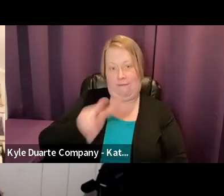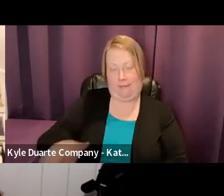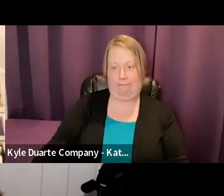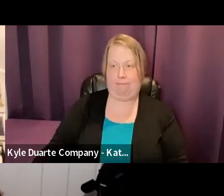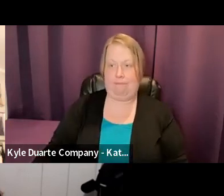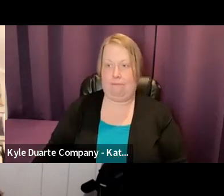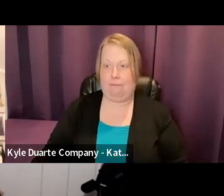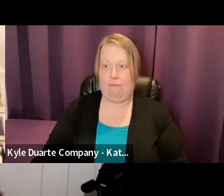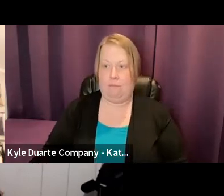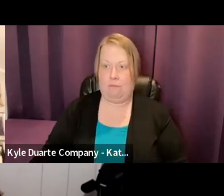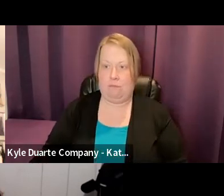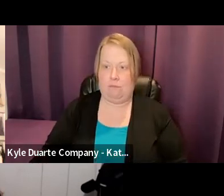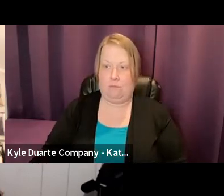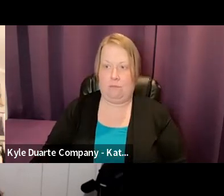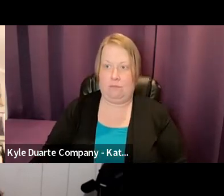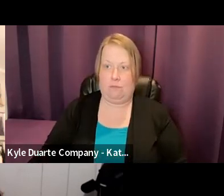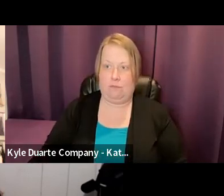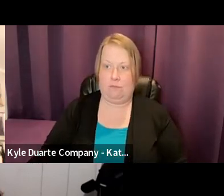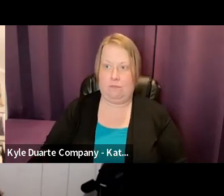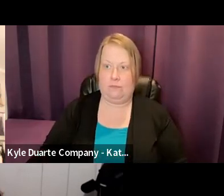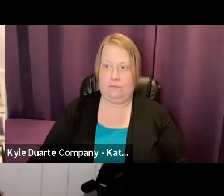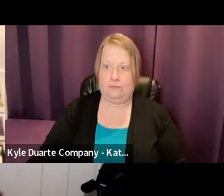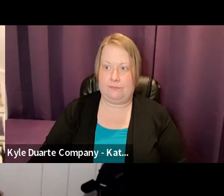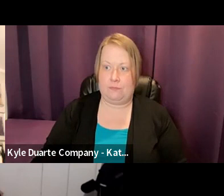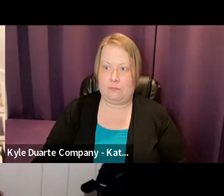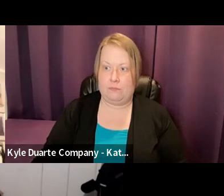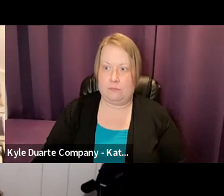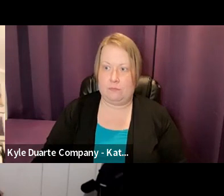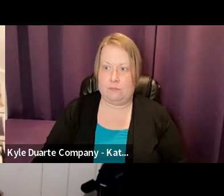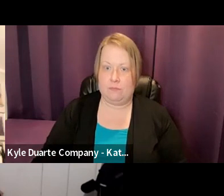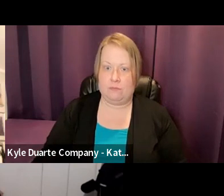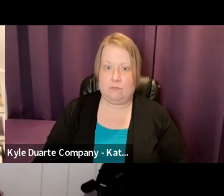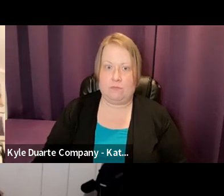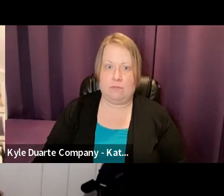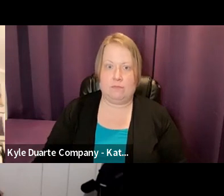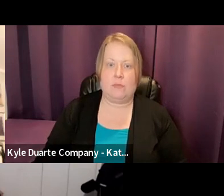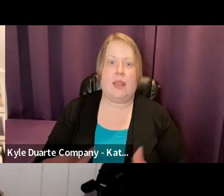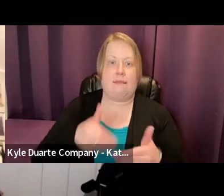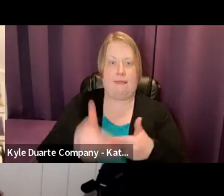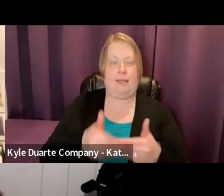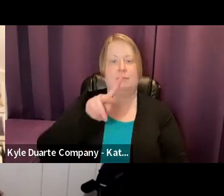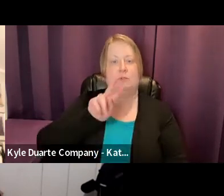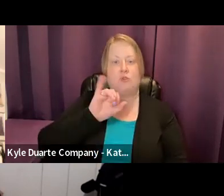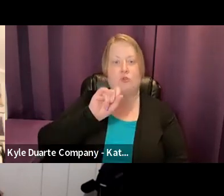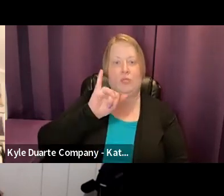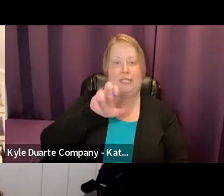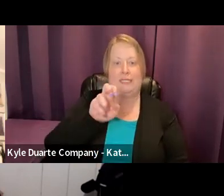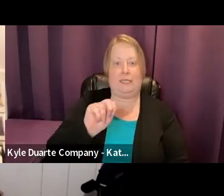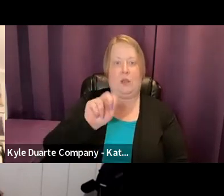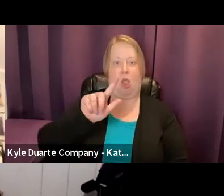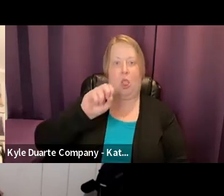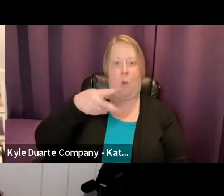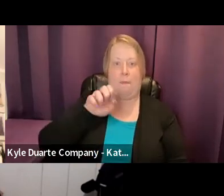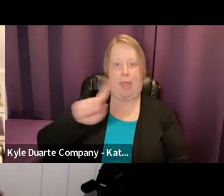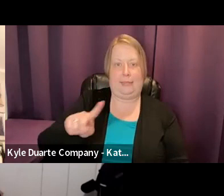Next, I'd like to introduce Kristen Lopez, currently the TV editor of IndieWire. She has